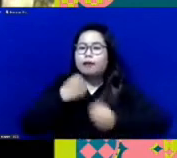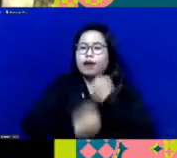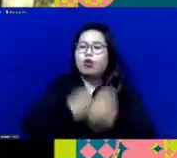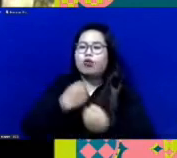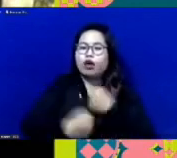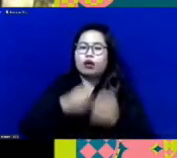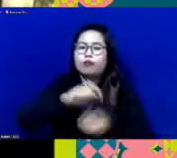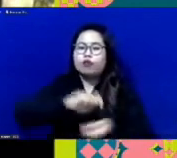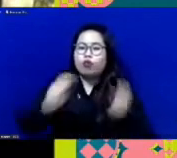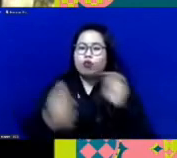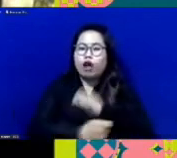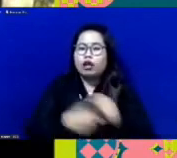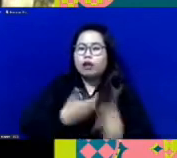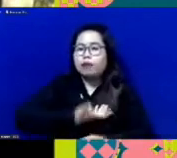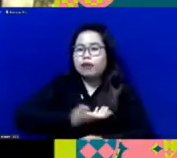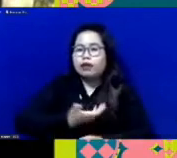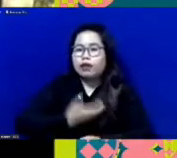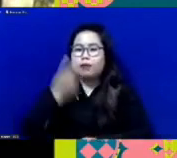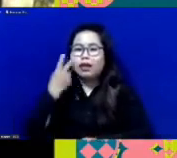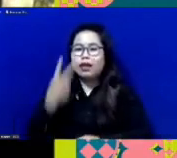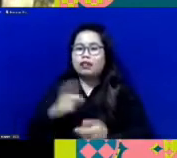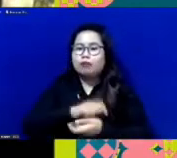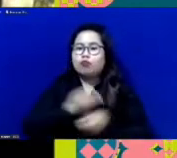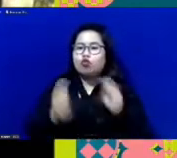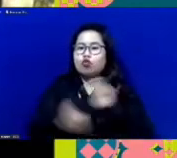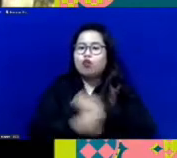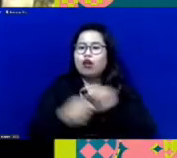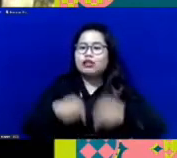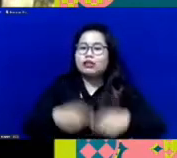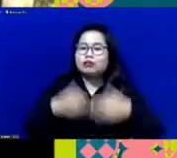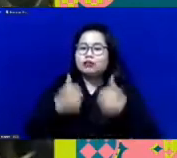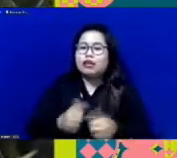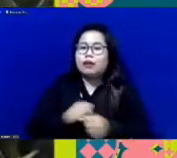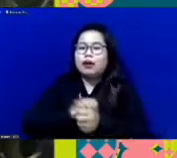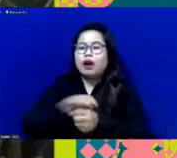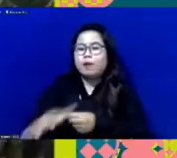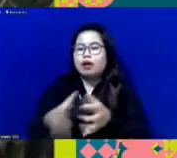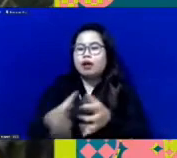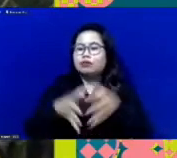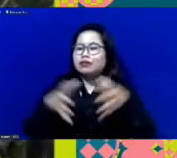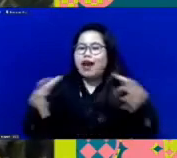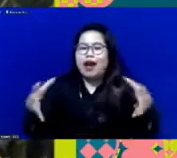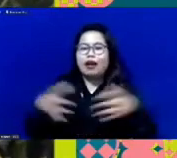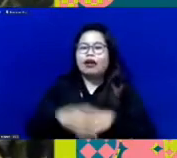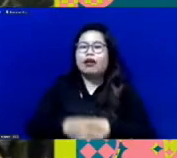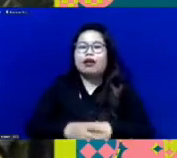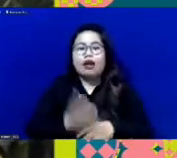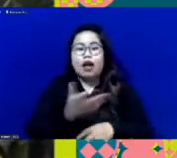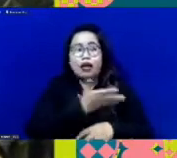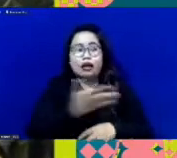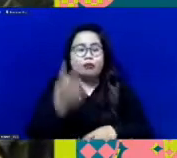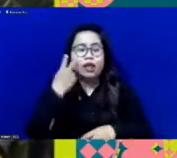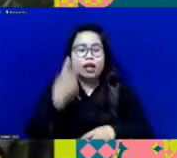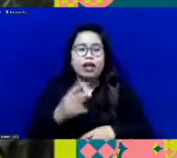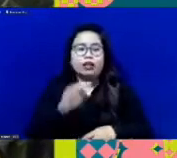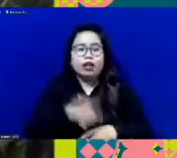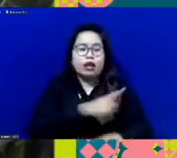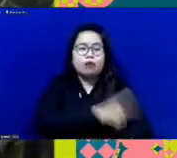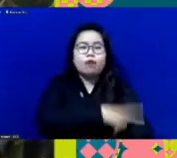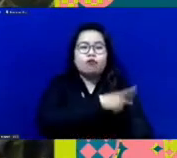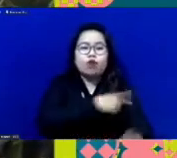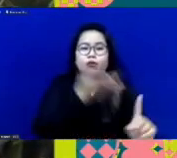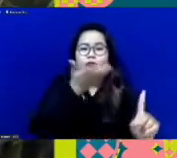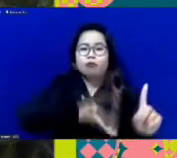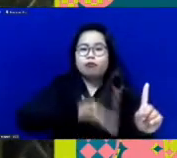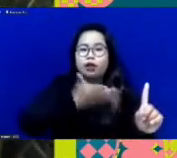more higher impact. You can see her passion, and you can see how she has enrolled, thank